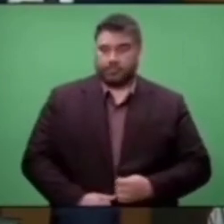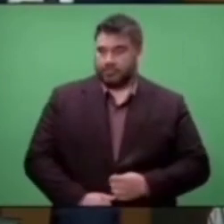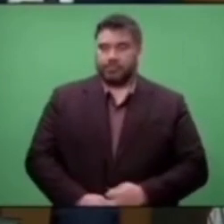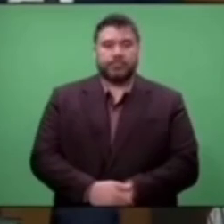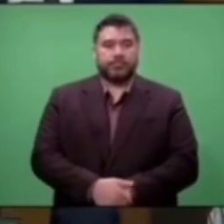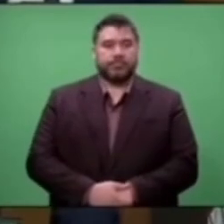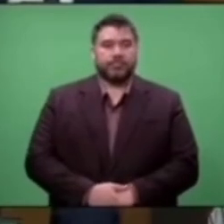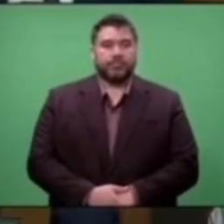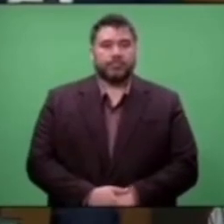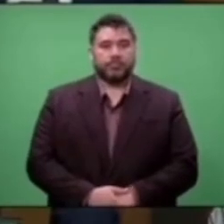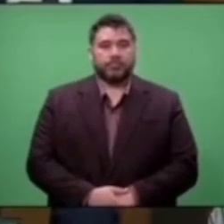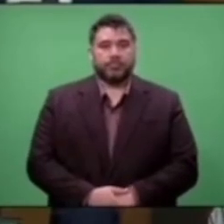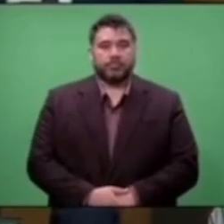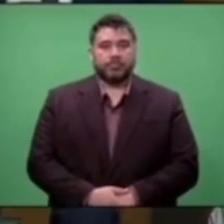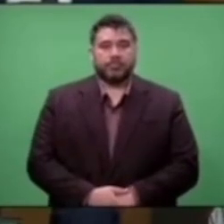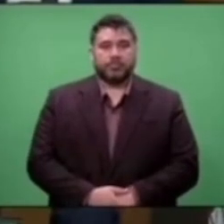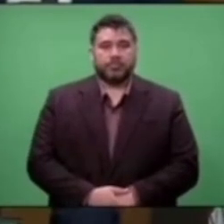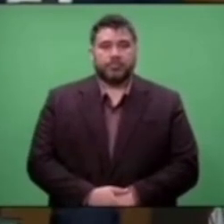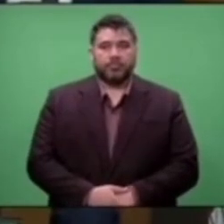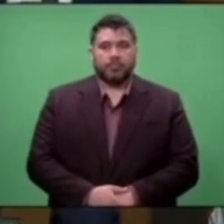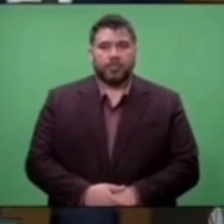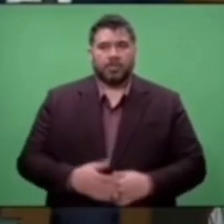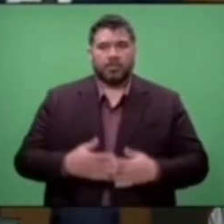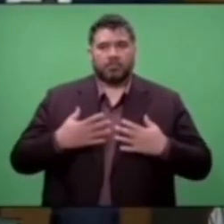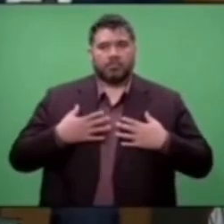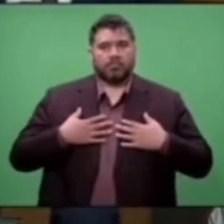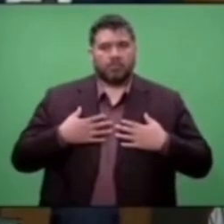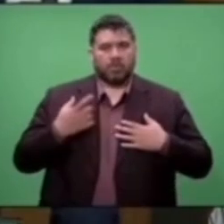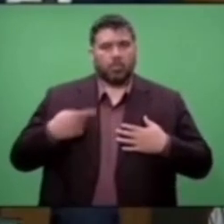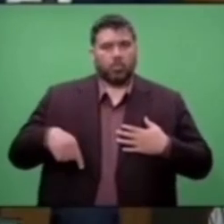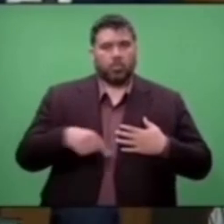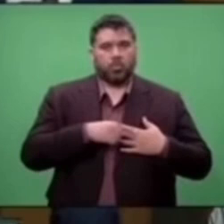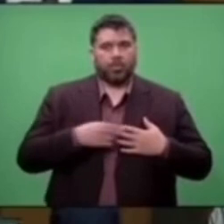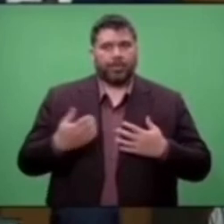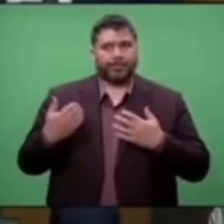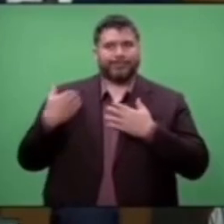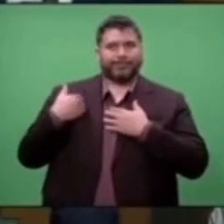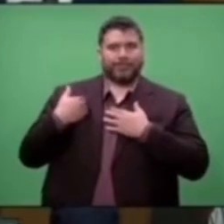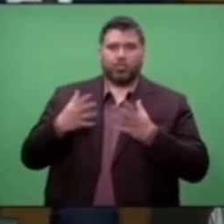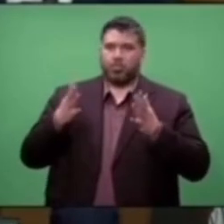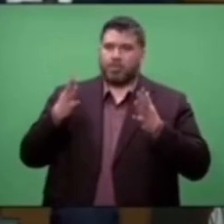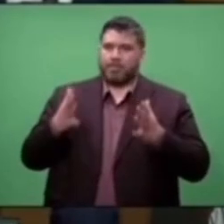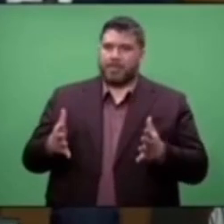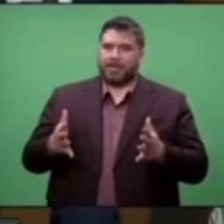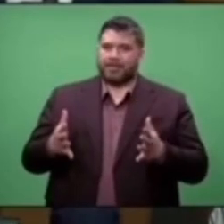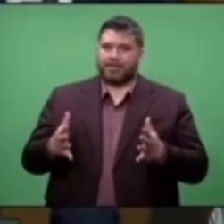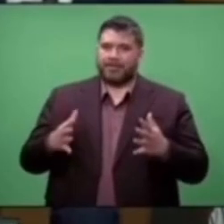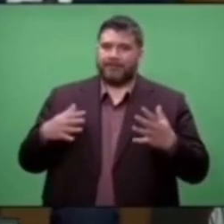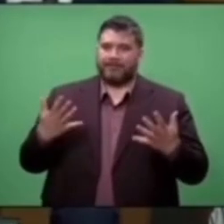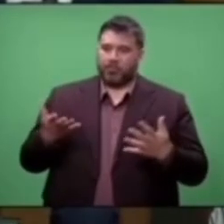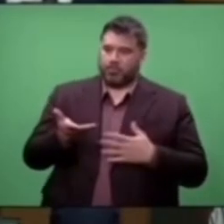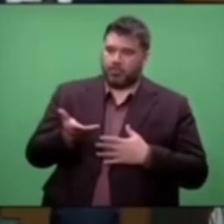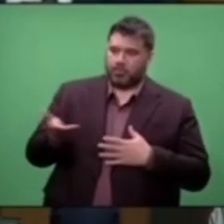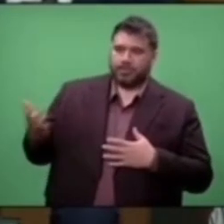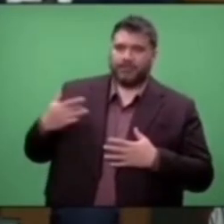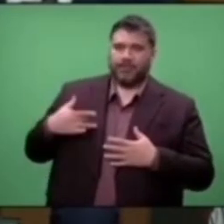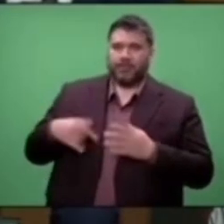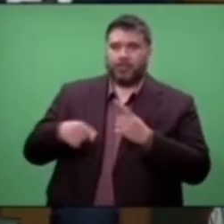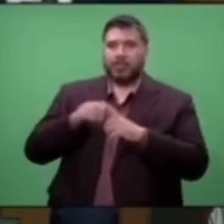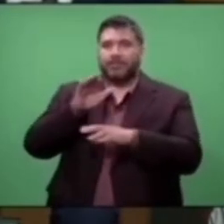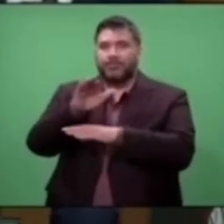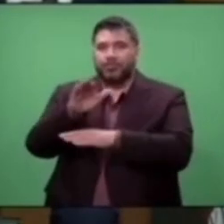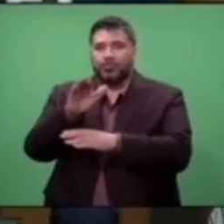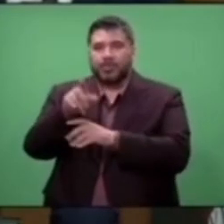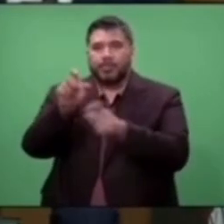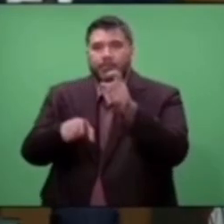Mr. Speaker, we owe it to the survivors and to future generations to finally deliver justice and